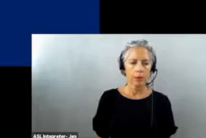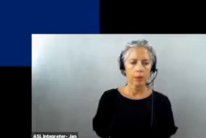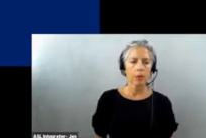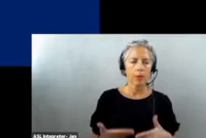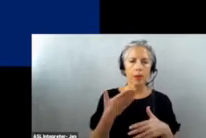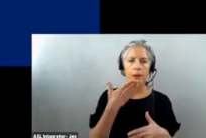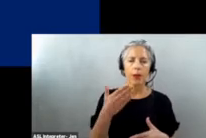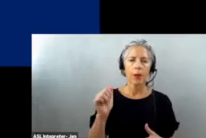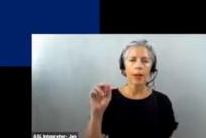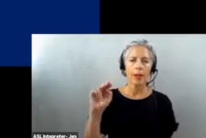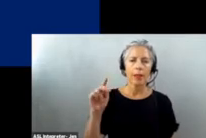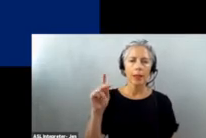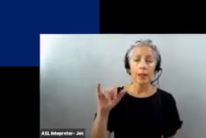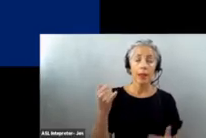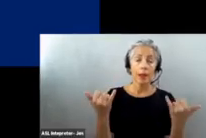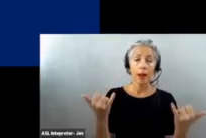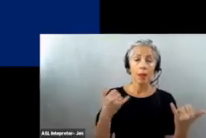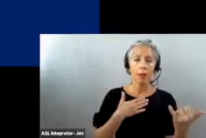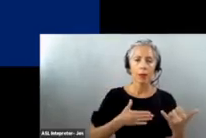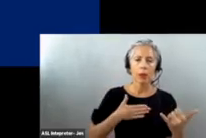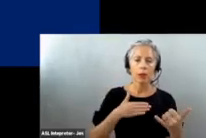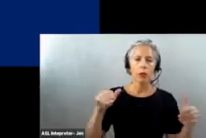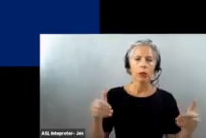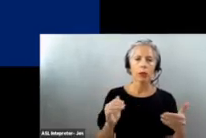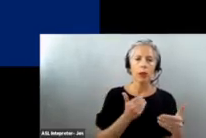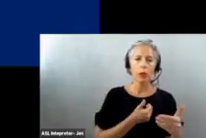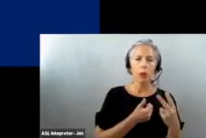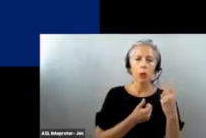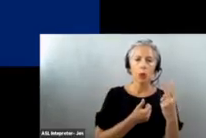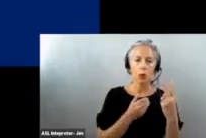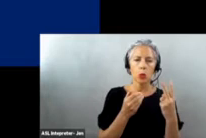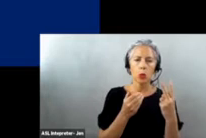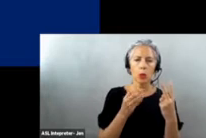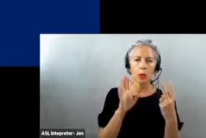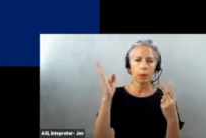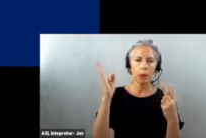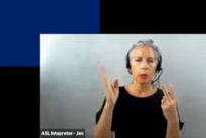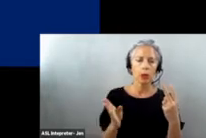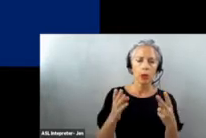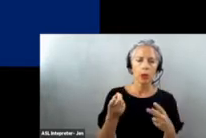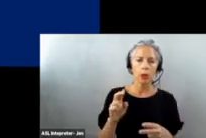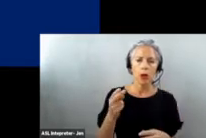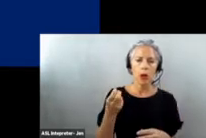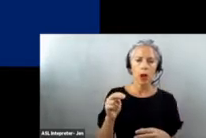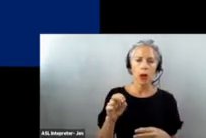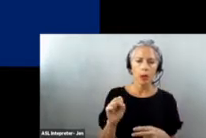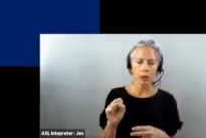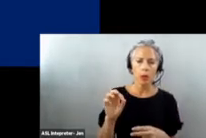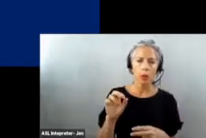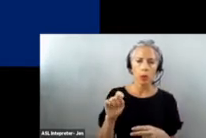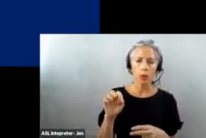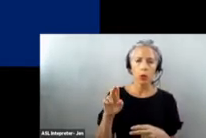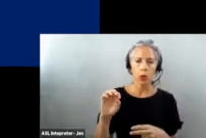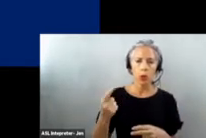Thank you, Anthony. Now, it's my pleasure to introduce our two keynote speakers, Dr. Hans Forsberg and Dr. Diane